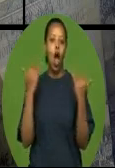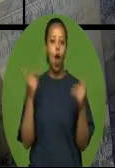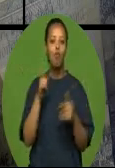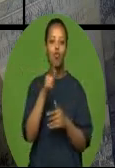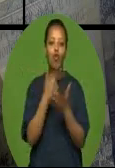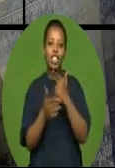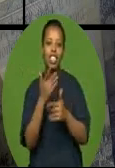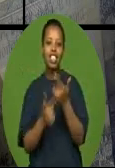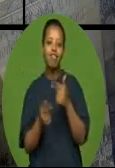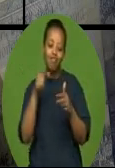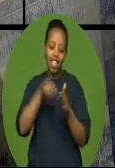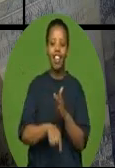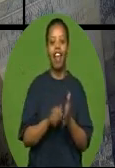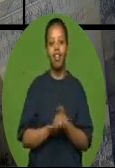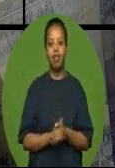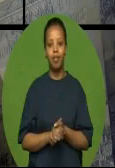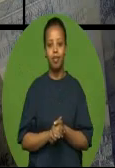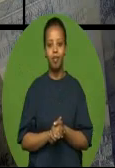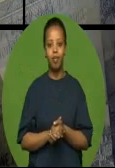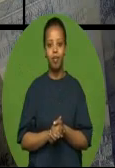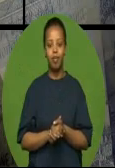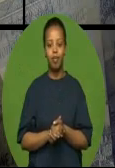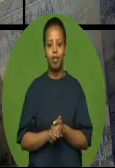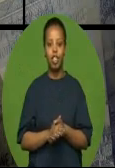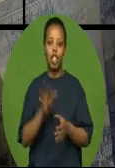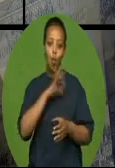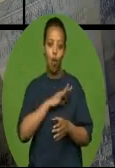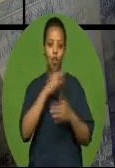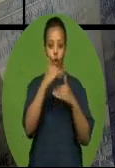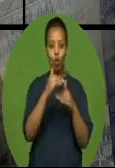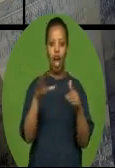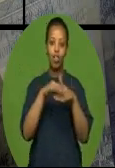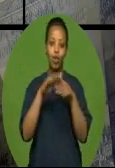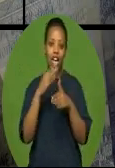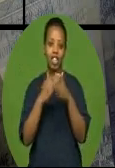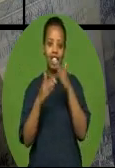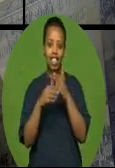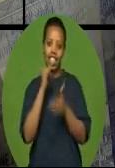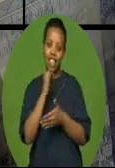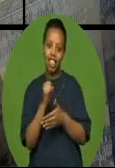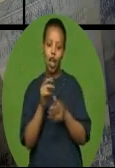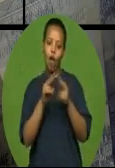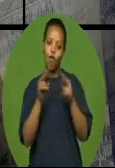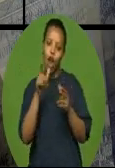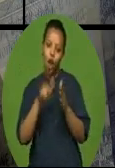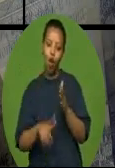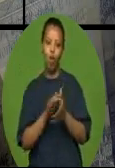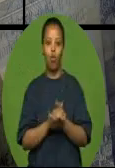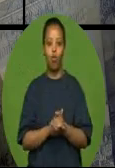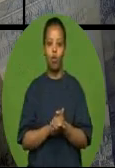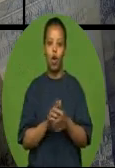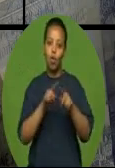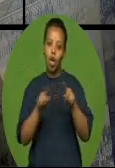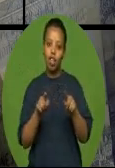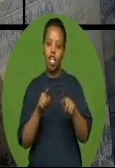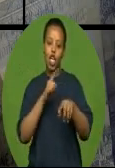Well, I hope you've discussed in detail. The profit volume at introduction stage is very